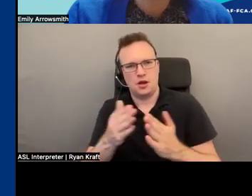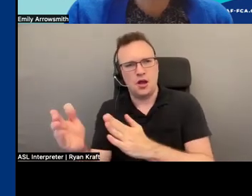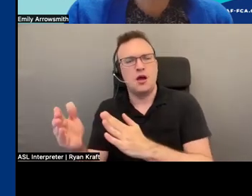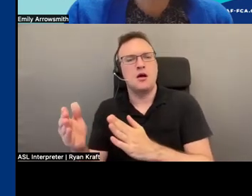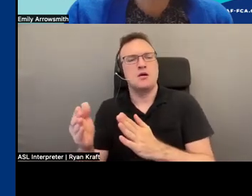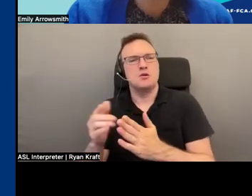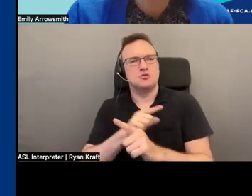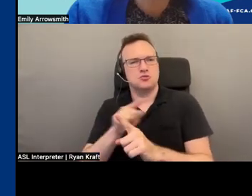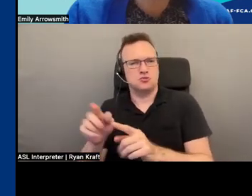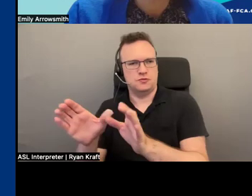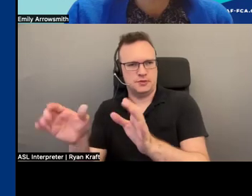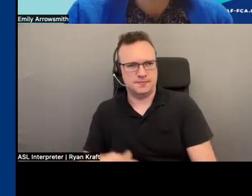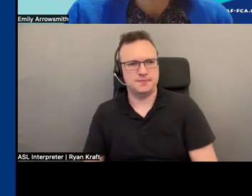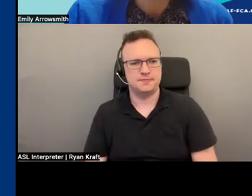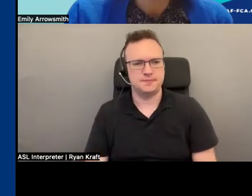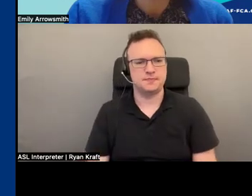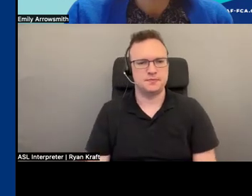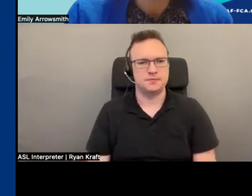journey.